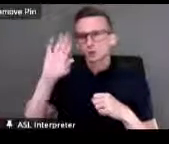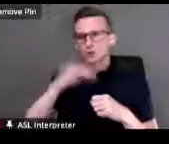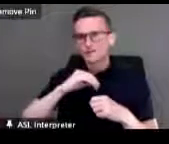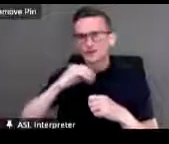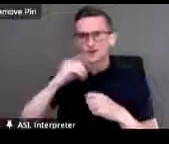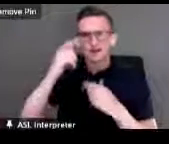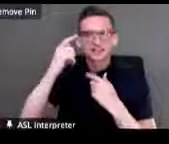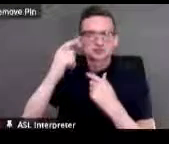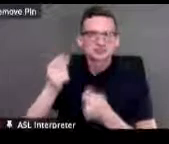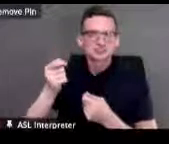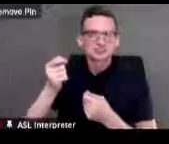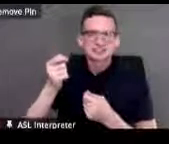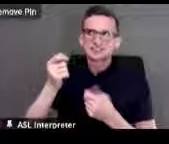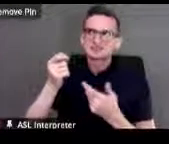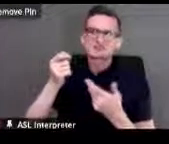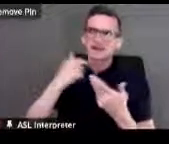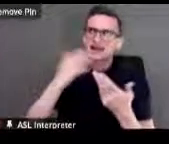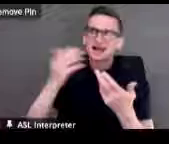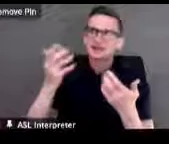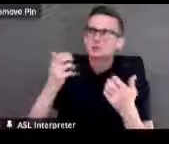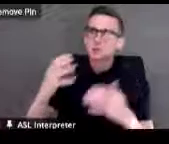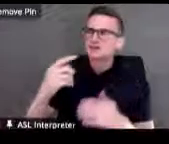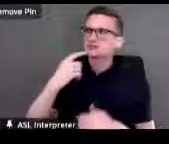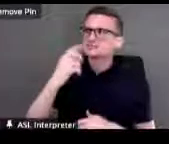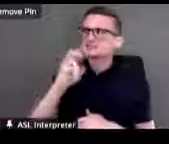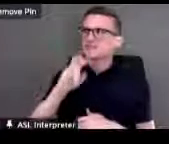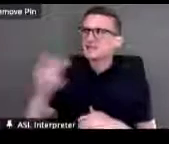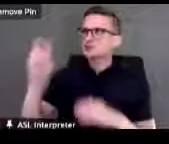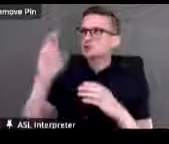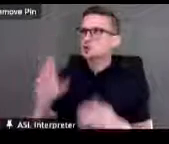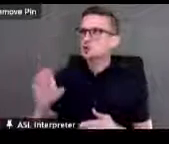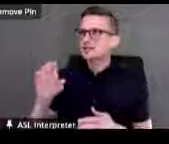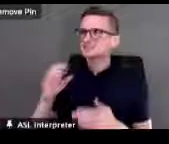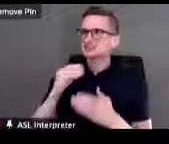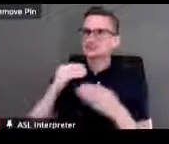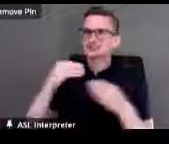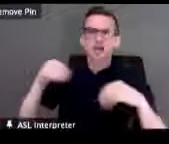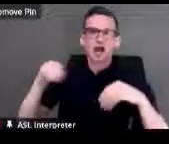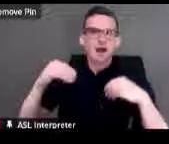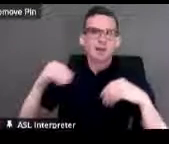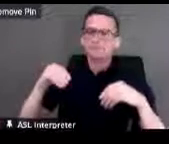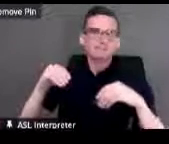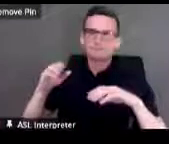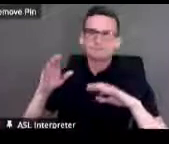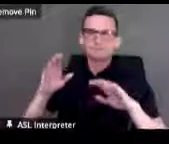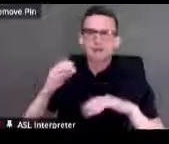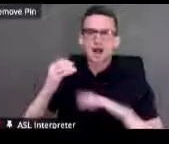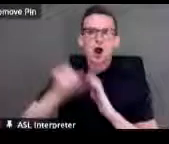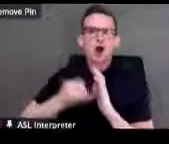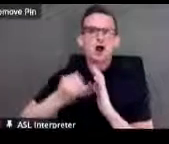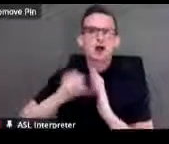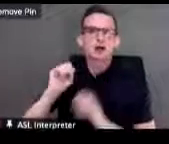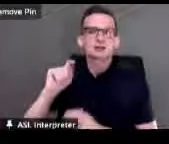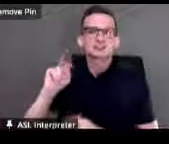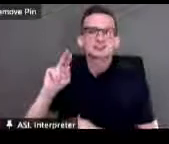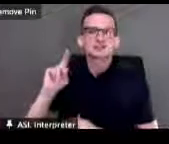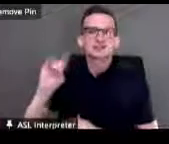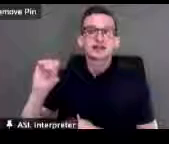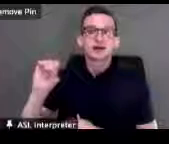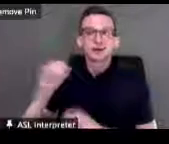I don't want to say it's a tourist shop, but it sort of is. It's an art studio that they unfortunately have artists from all over the